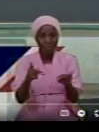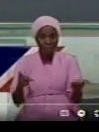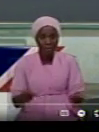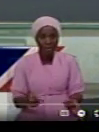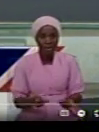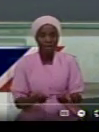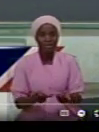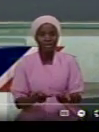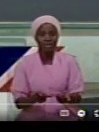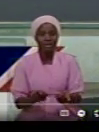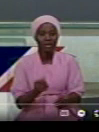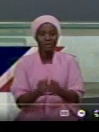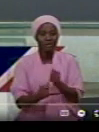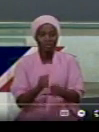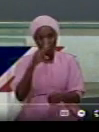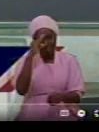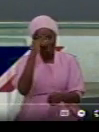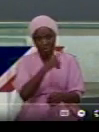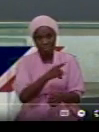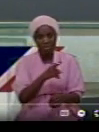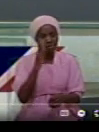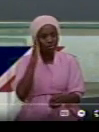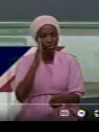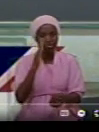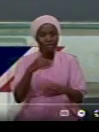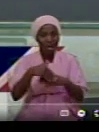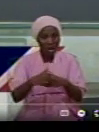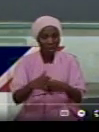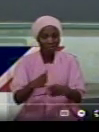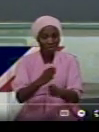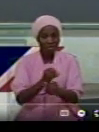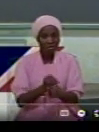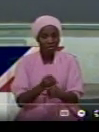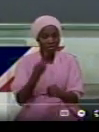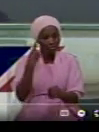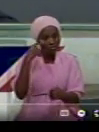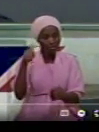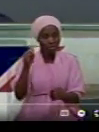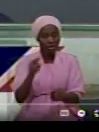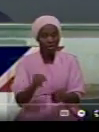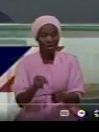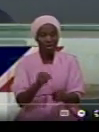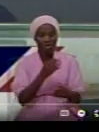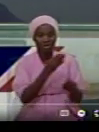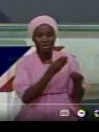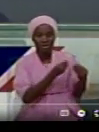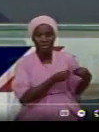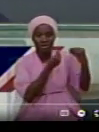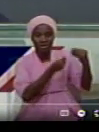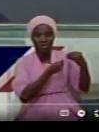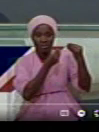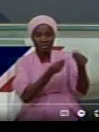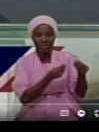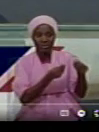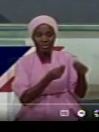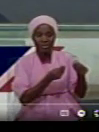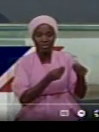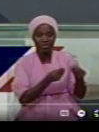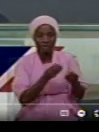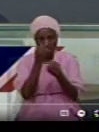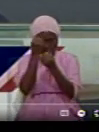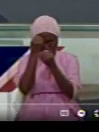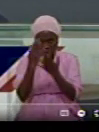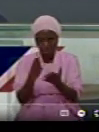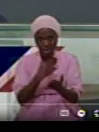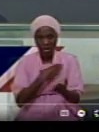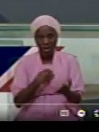place which he should after receive for an inheritance, obeyed, and he went